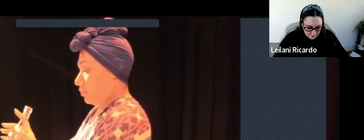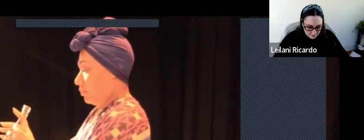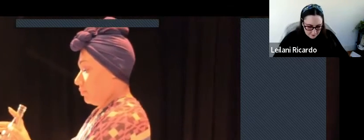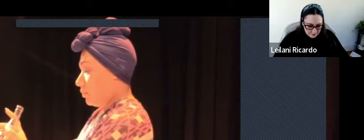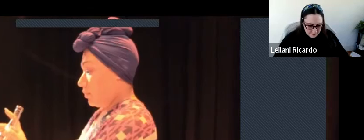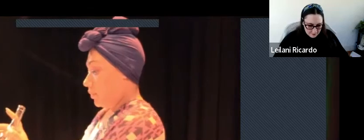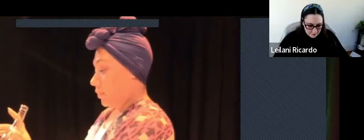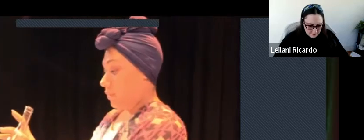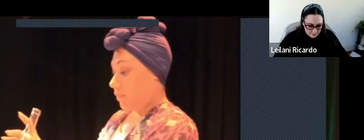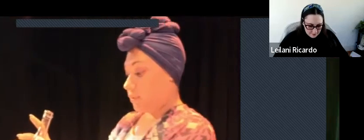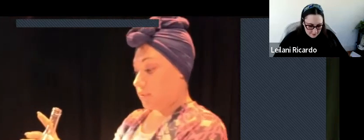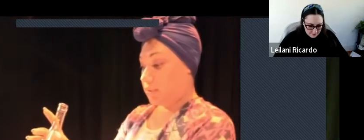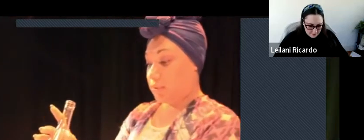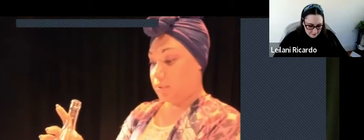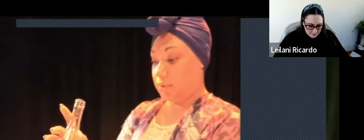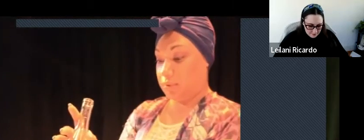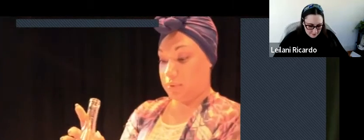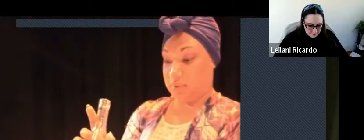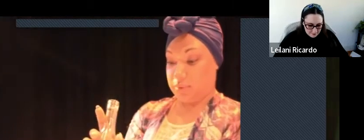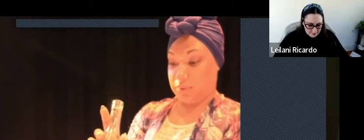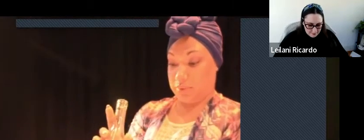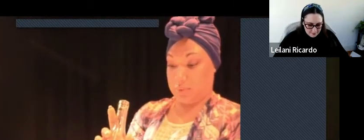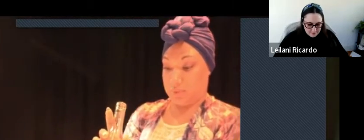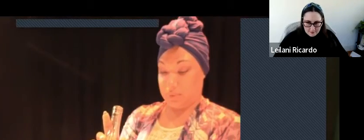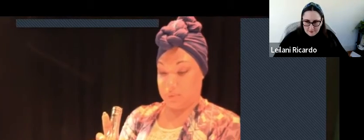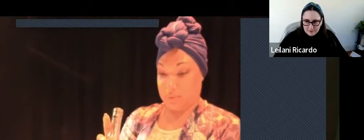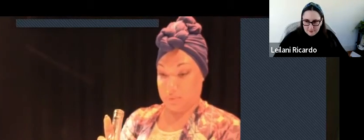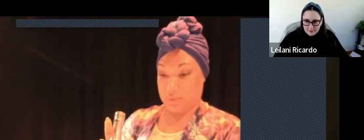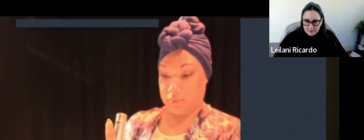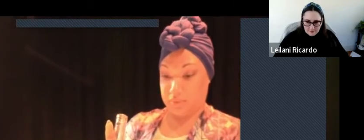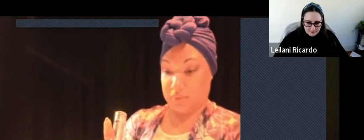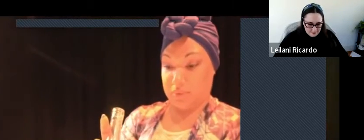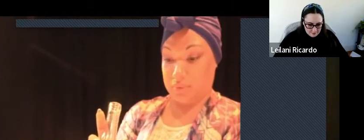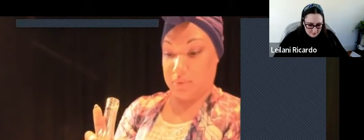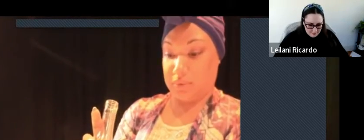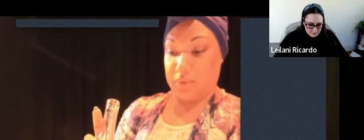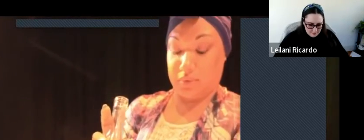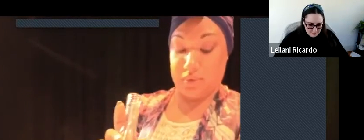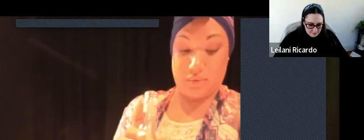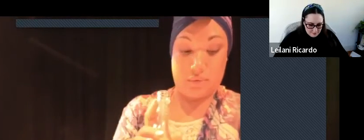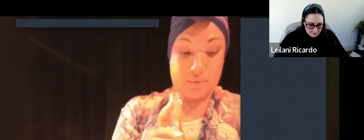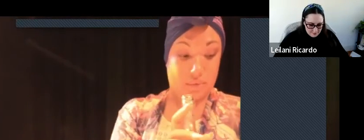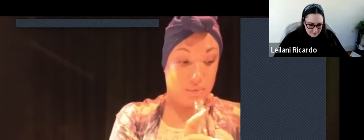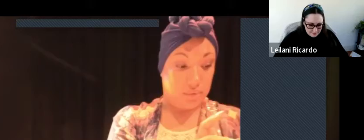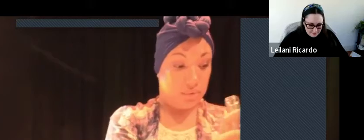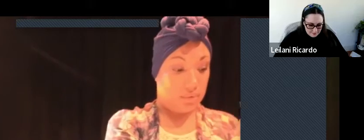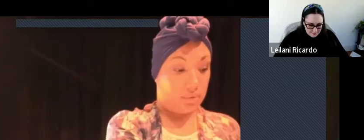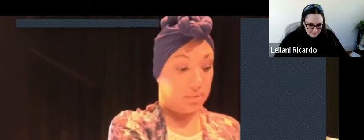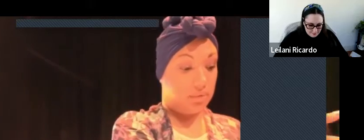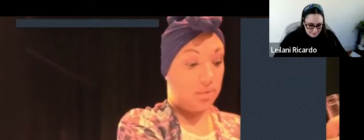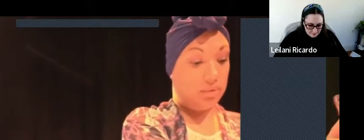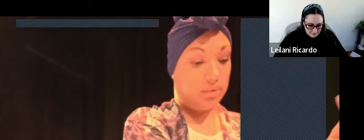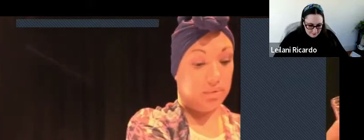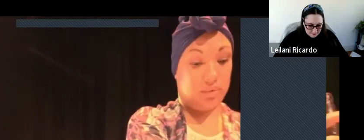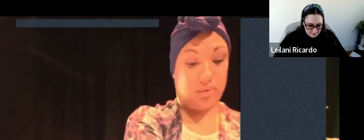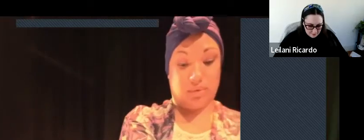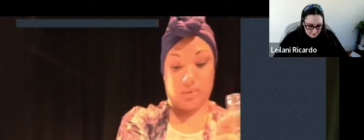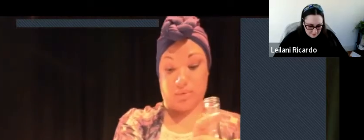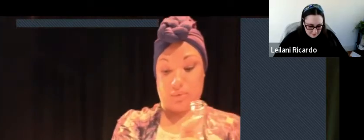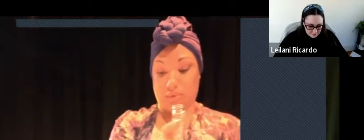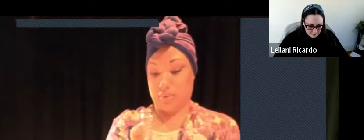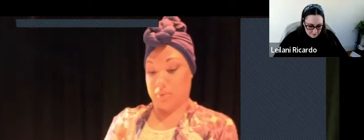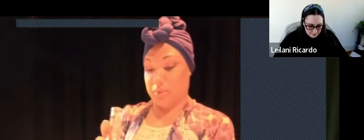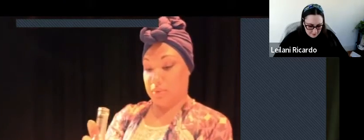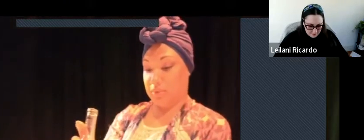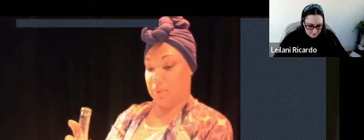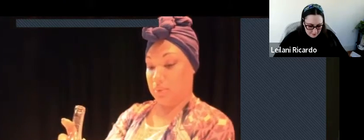together, great ancestors, surrounding each other with love. In your times of